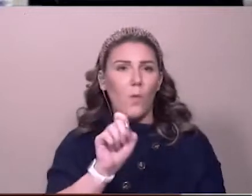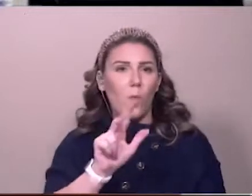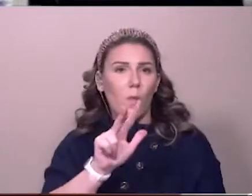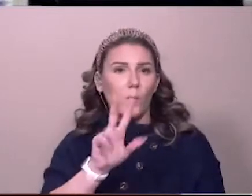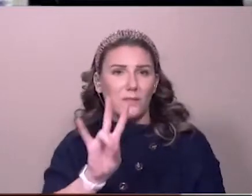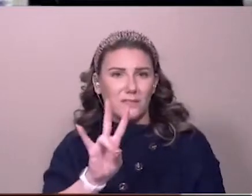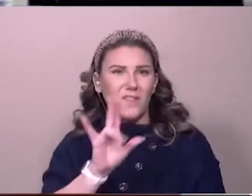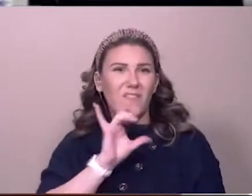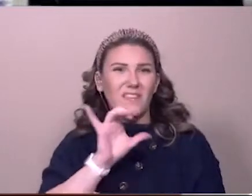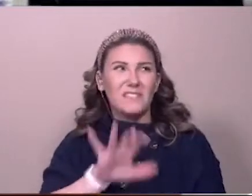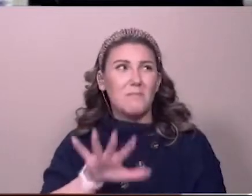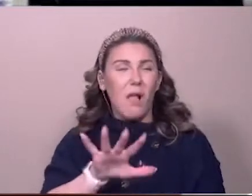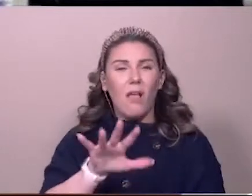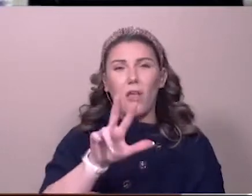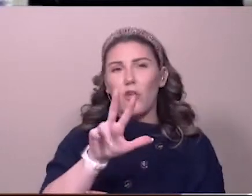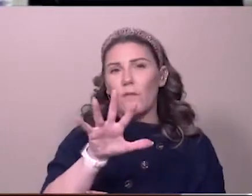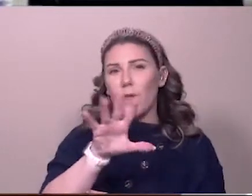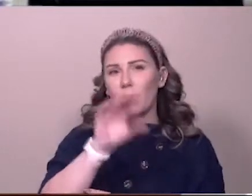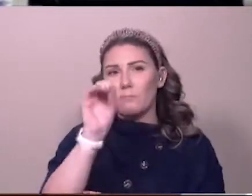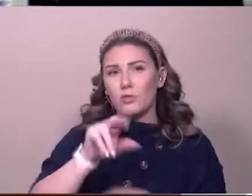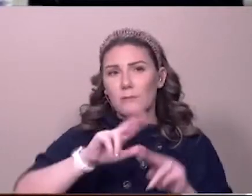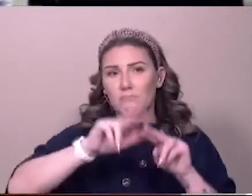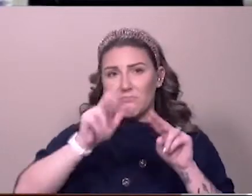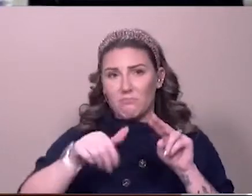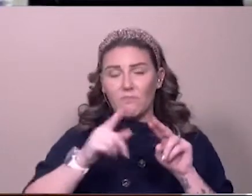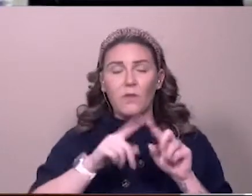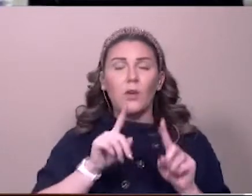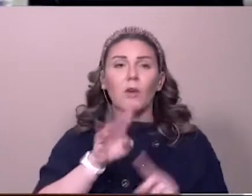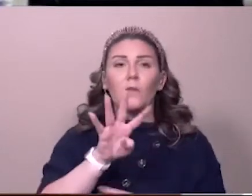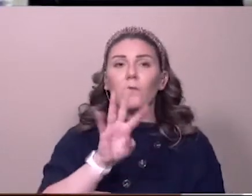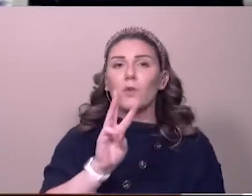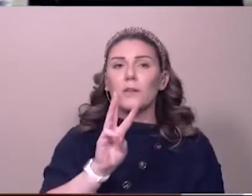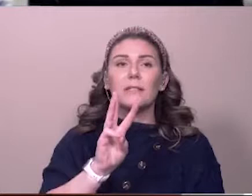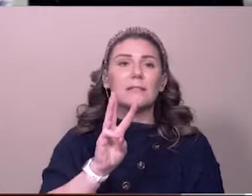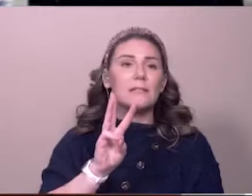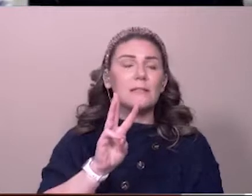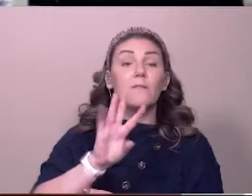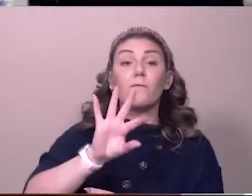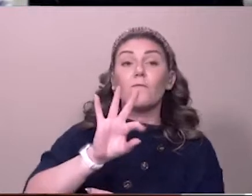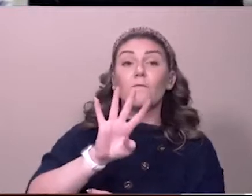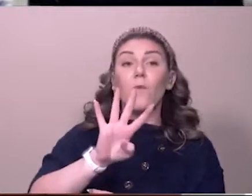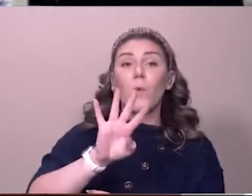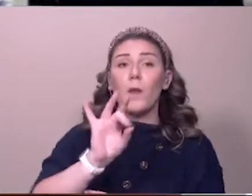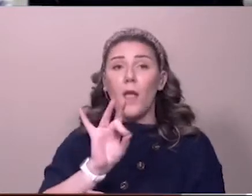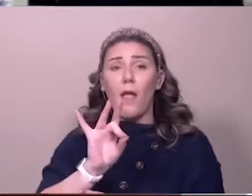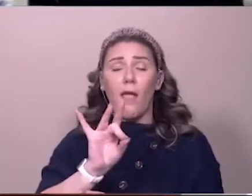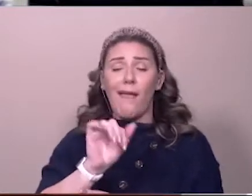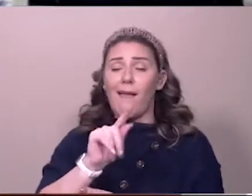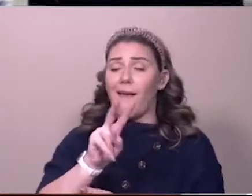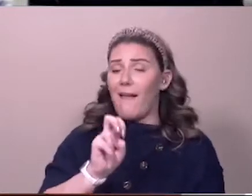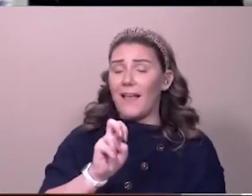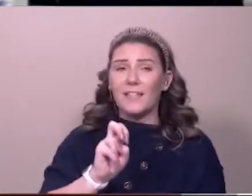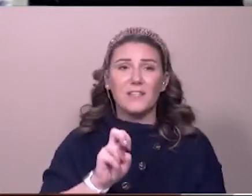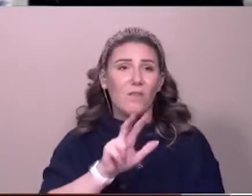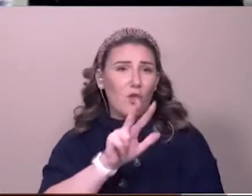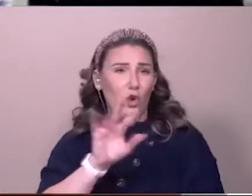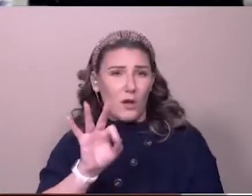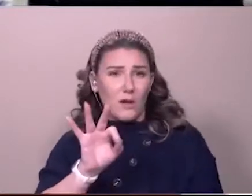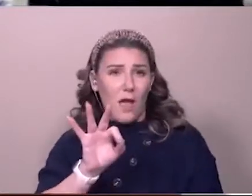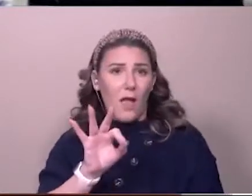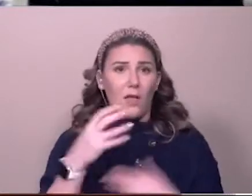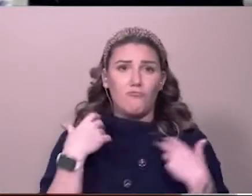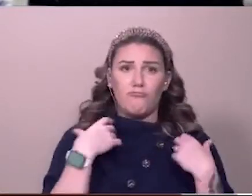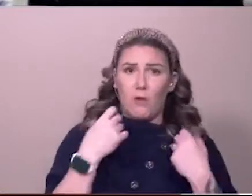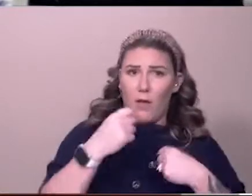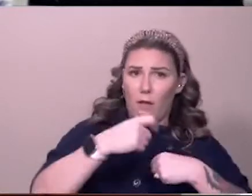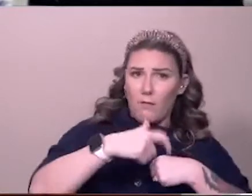about a 35% decrease. 48 of the 87 have active infections and 39 are recovering. We currently have 9